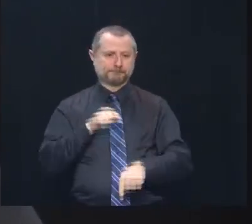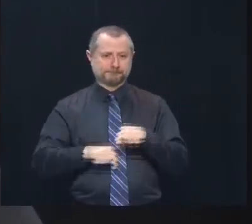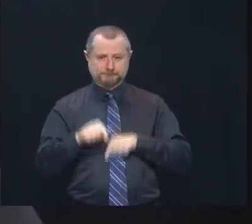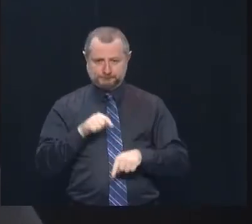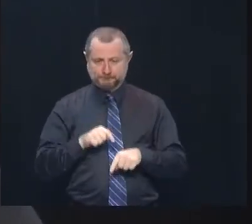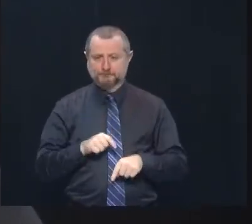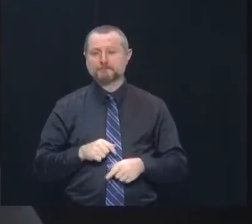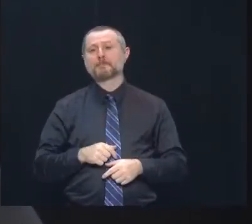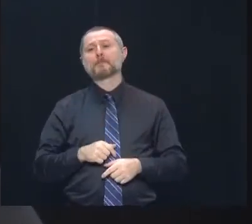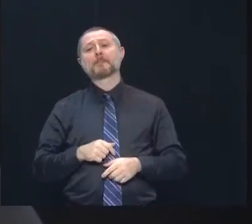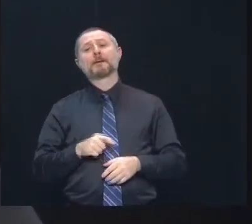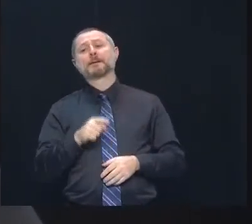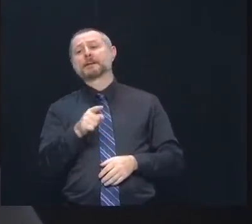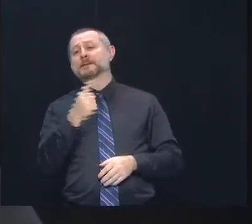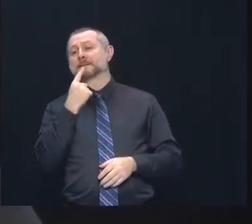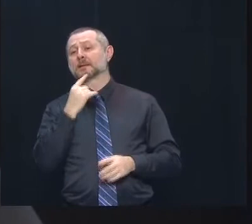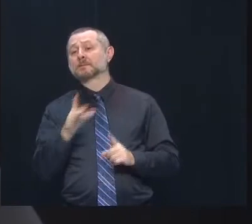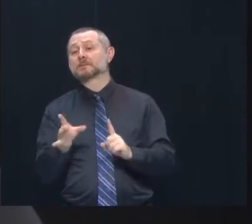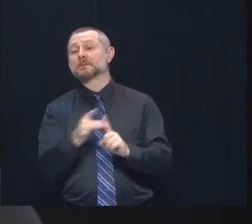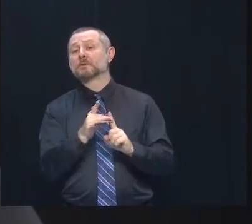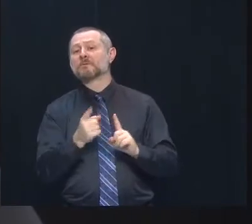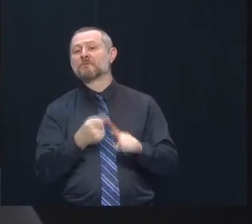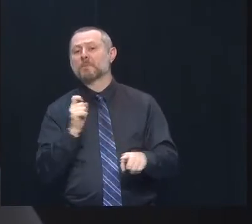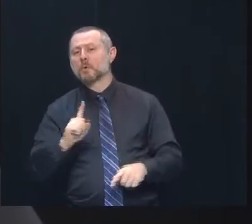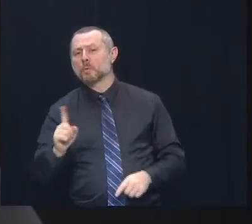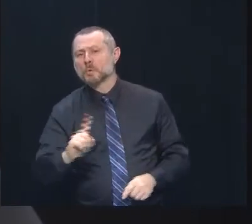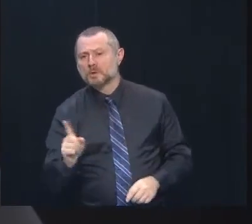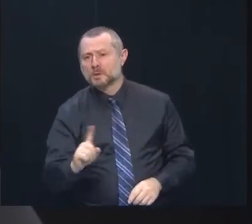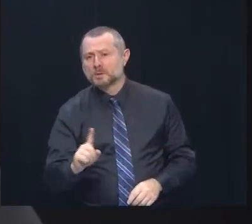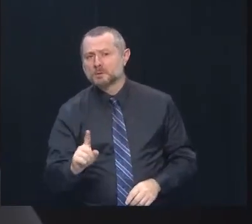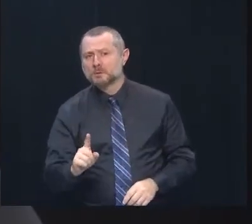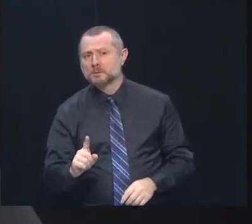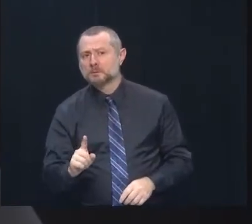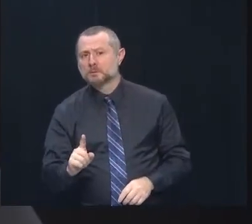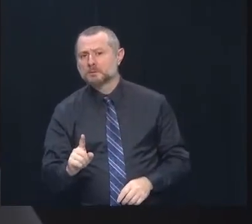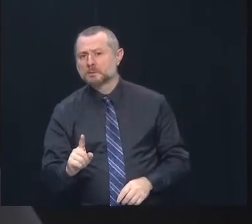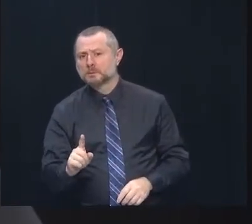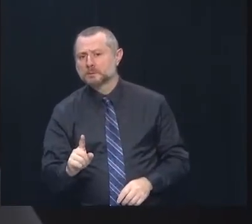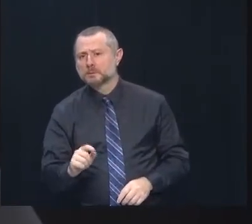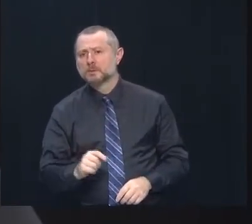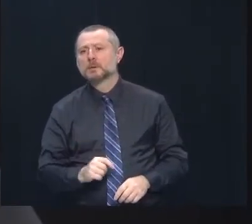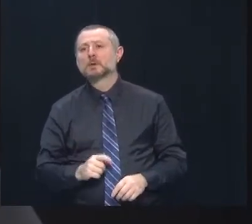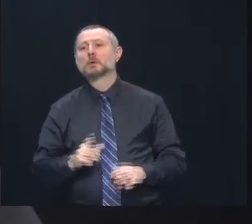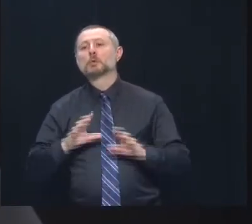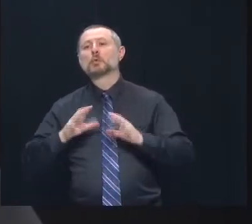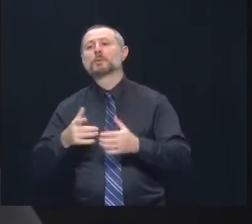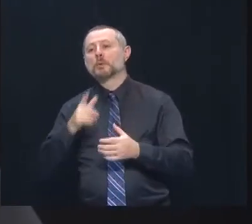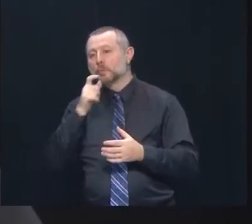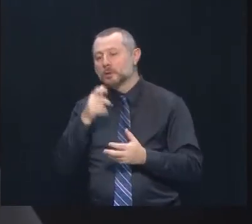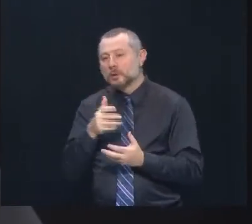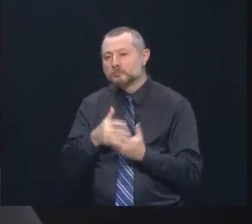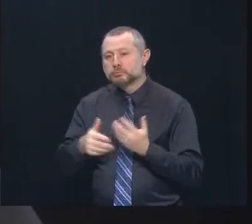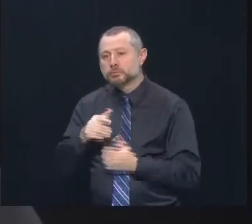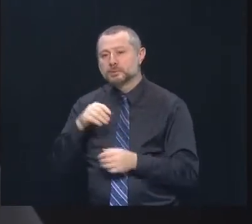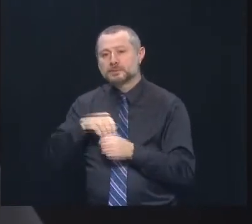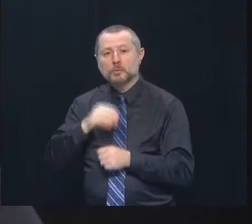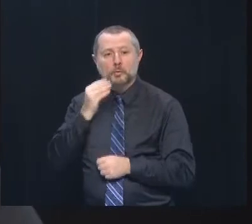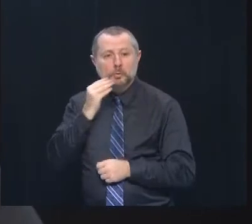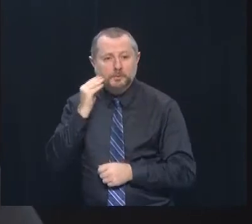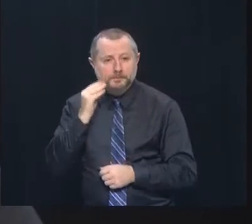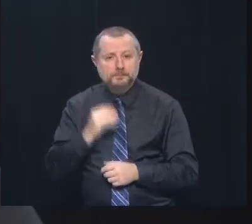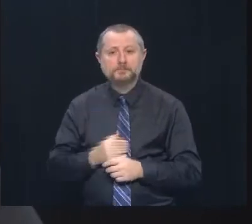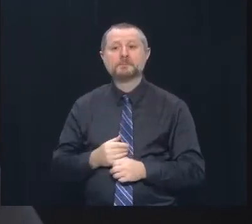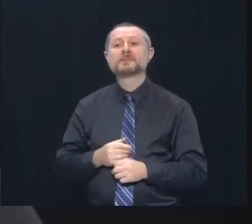say this spread is coming from? What you said, living room spread, small group gatherings in private homes. Yeah.